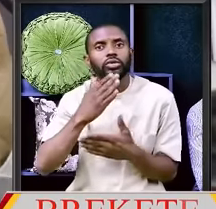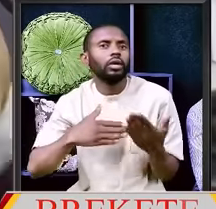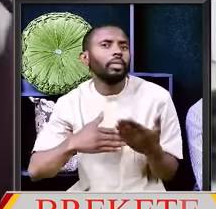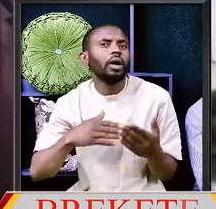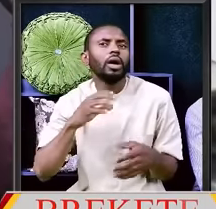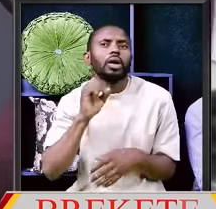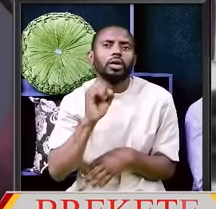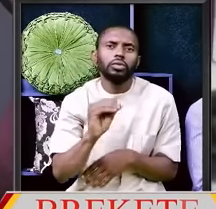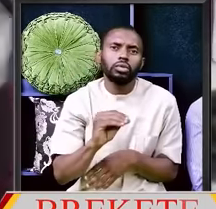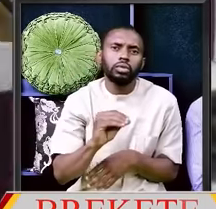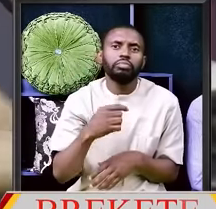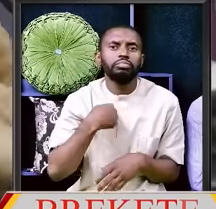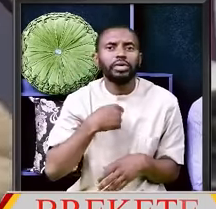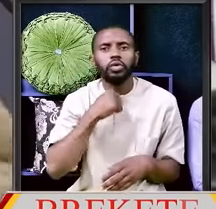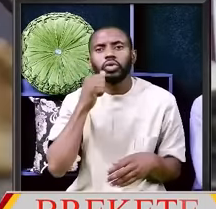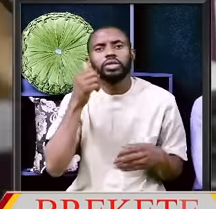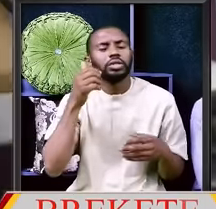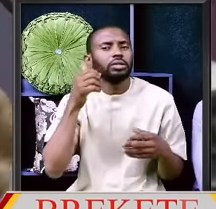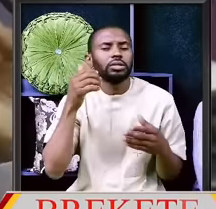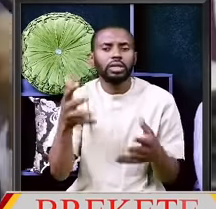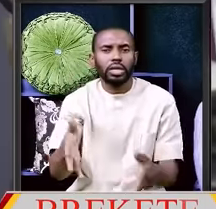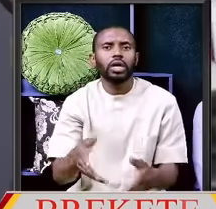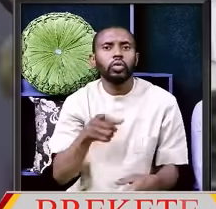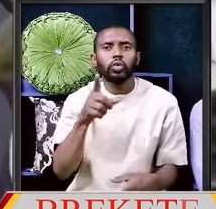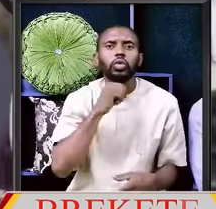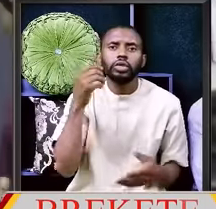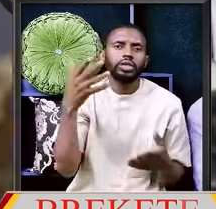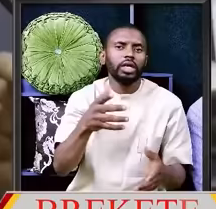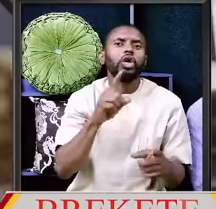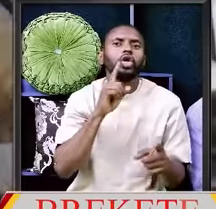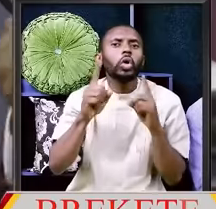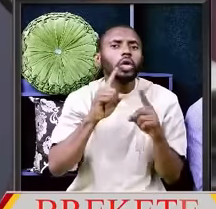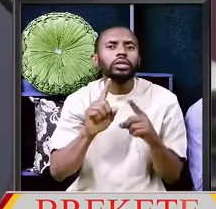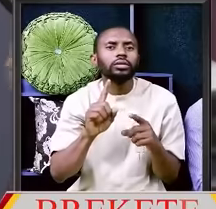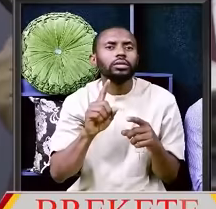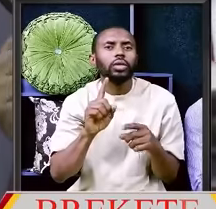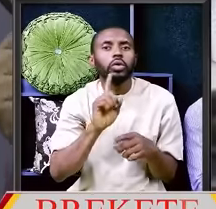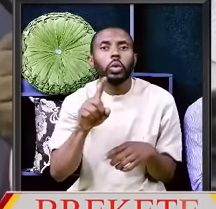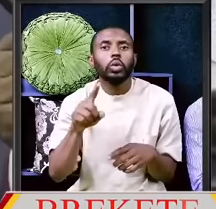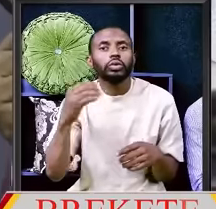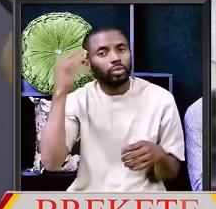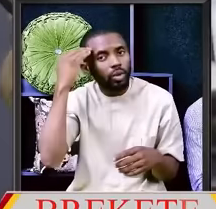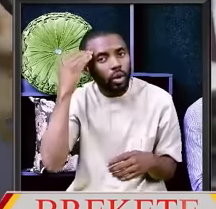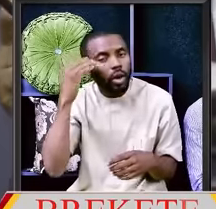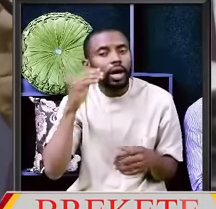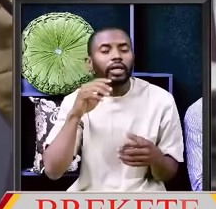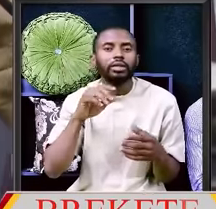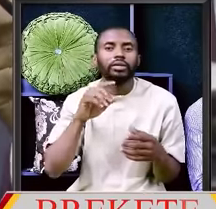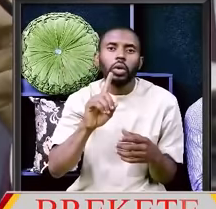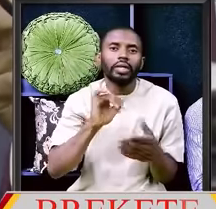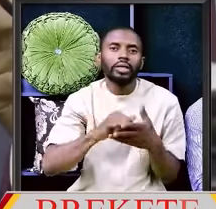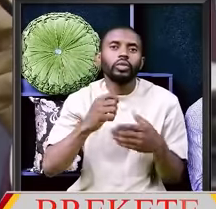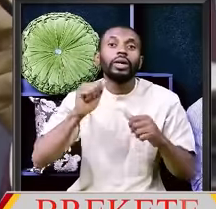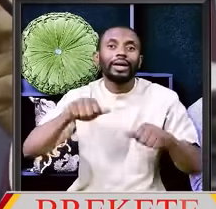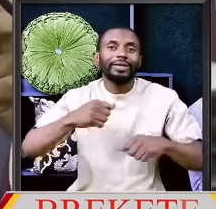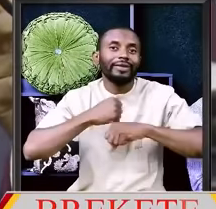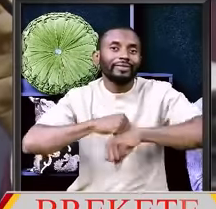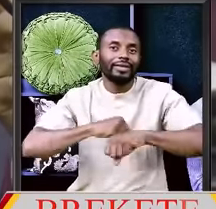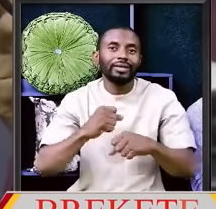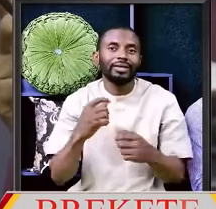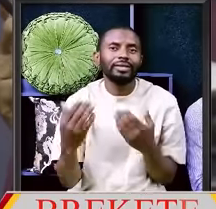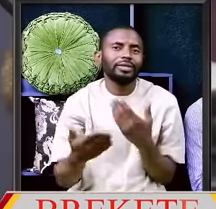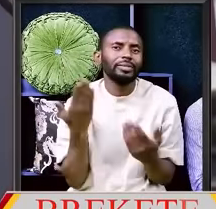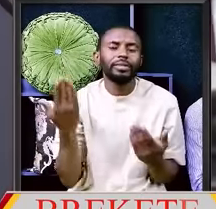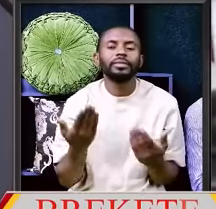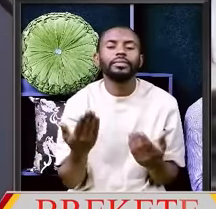So, I know they there, you know they there. Talk the one way you know, and the one way you go feed defend. Simple. Okay, can I say something,